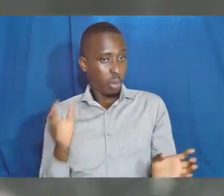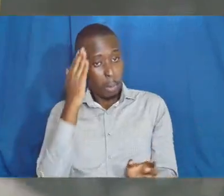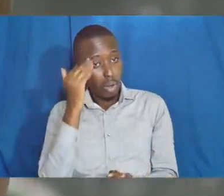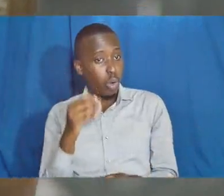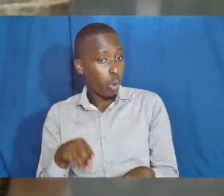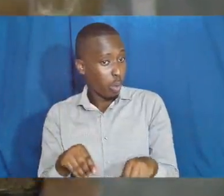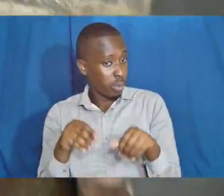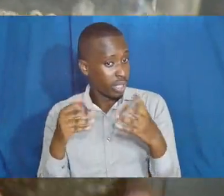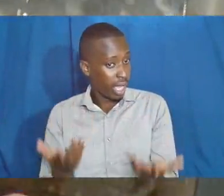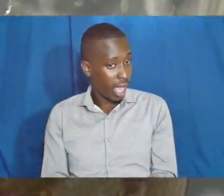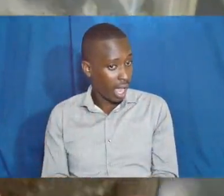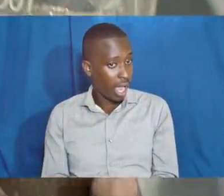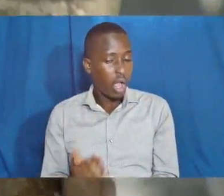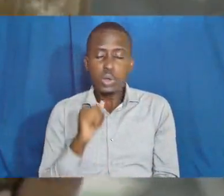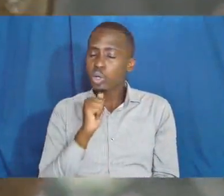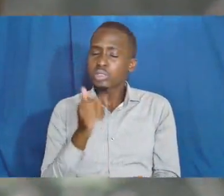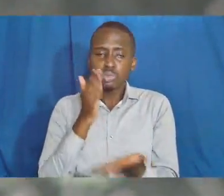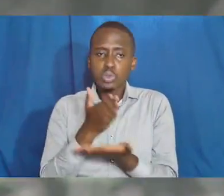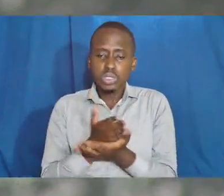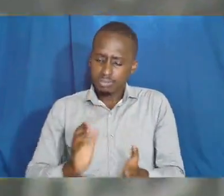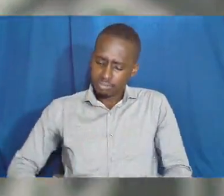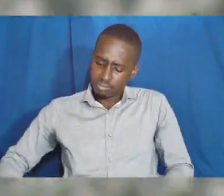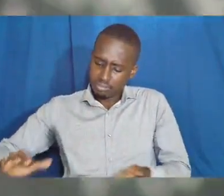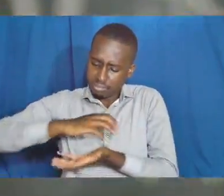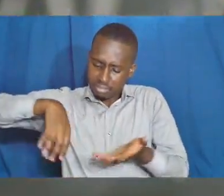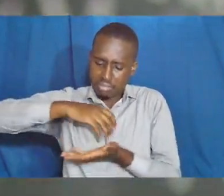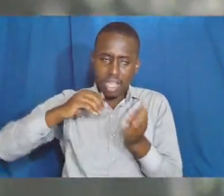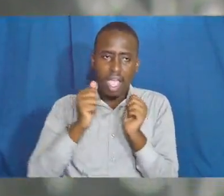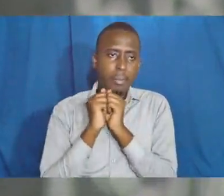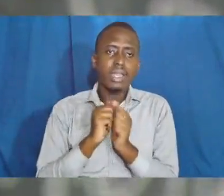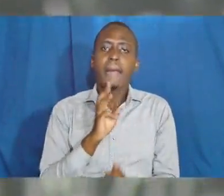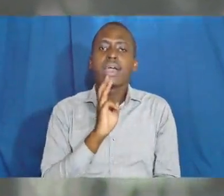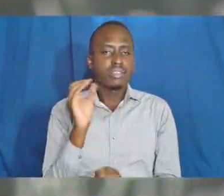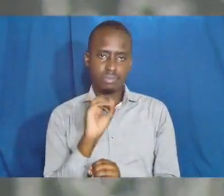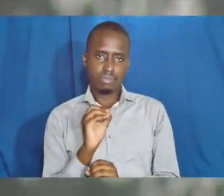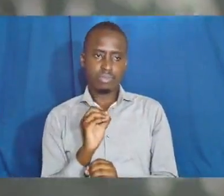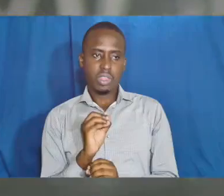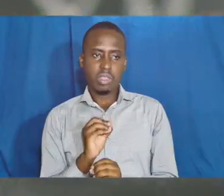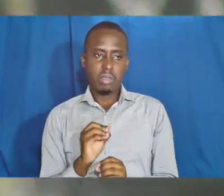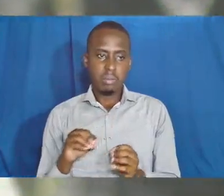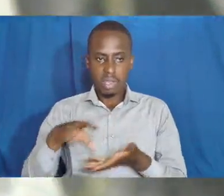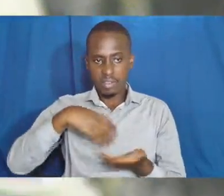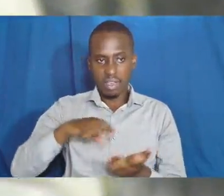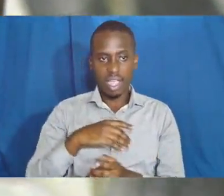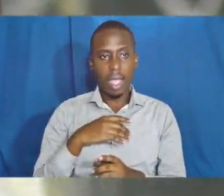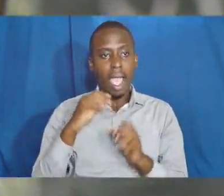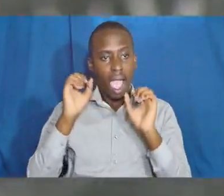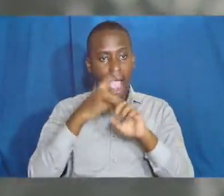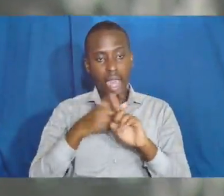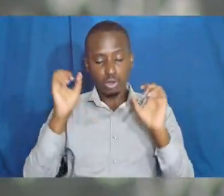sand does not react with the water. So they just mix. So you can